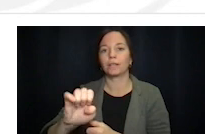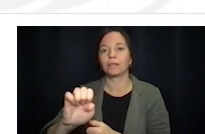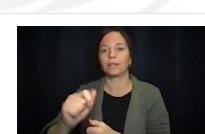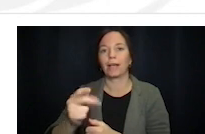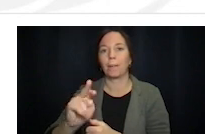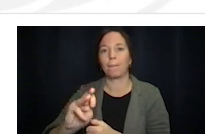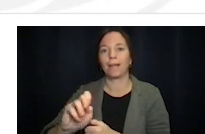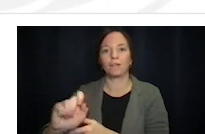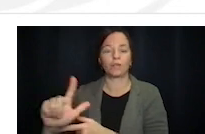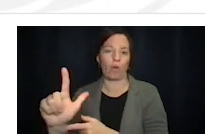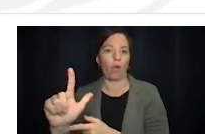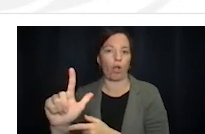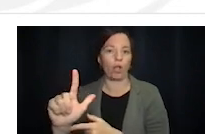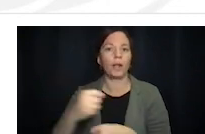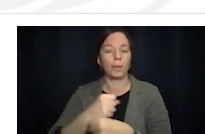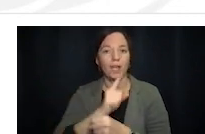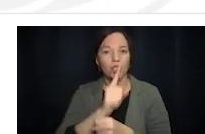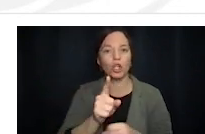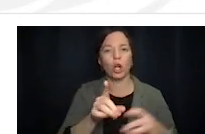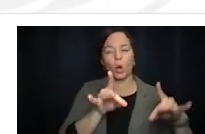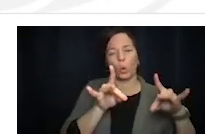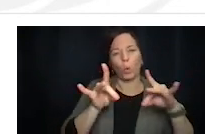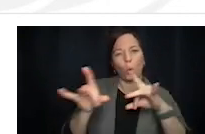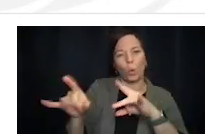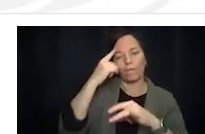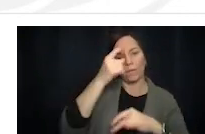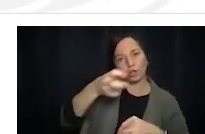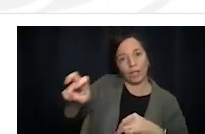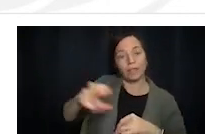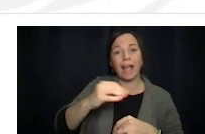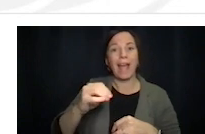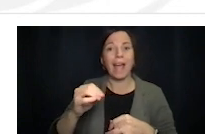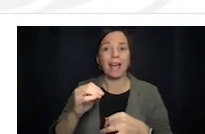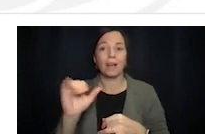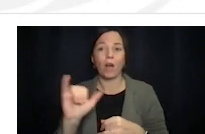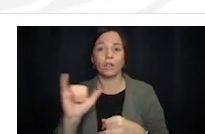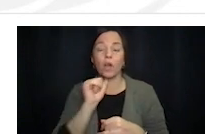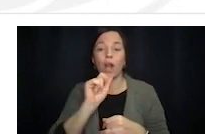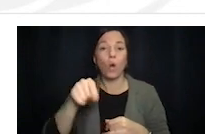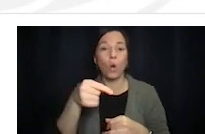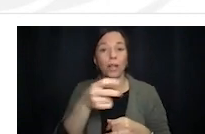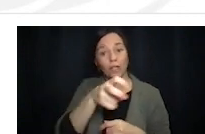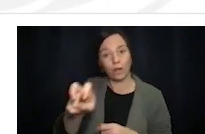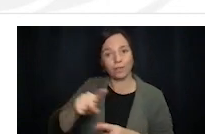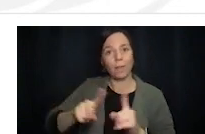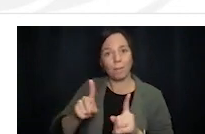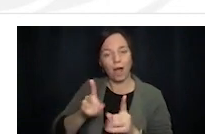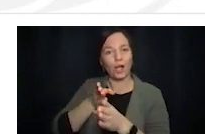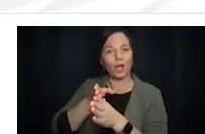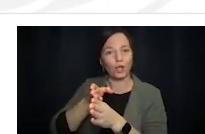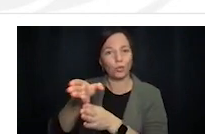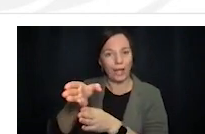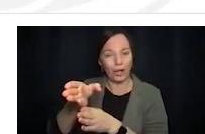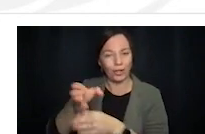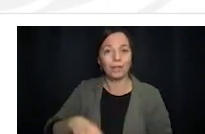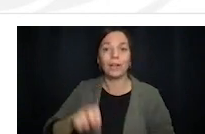a seamless transfer process. And of course, focusing on not just transfer, but career. All right, I'm